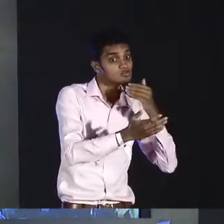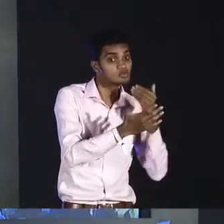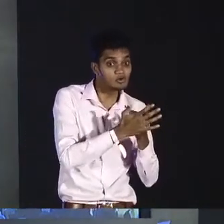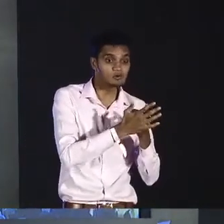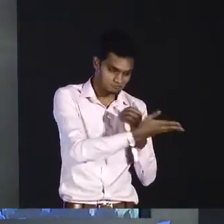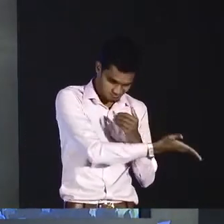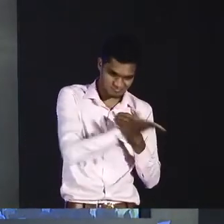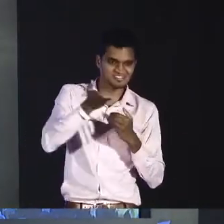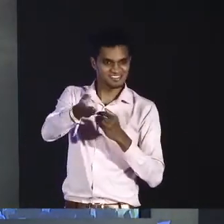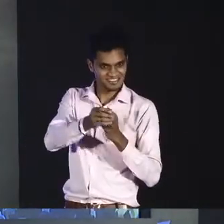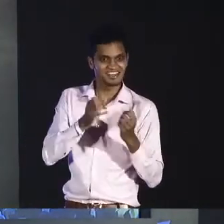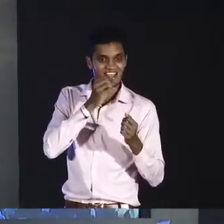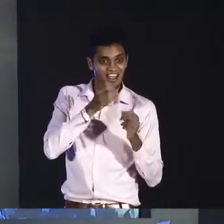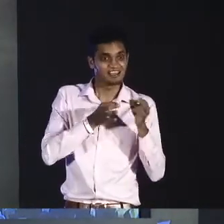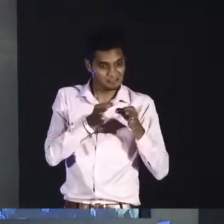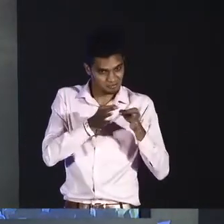There is